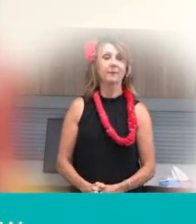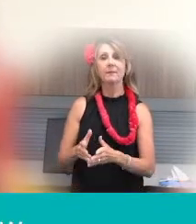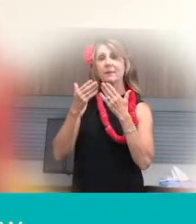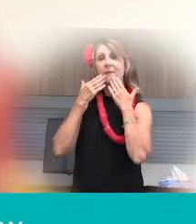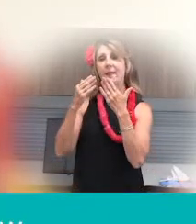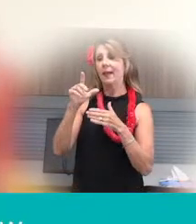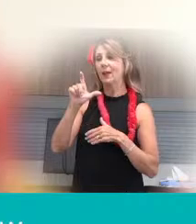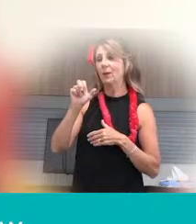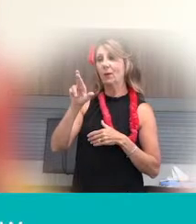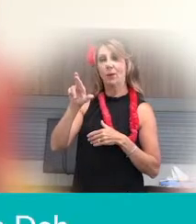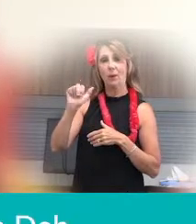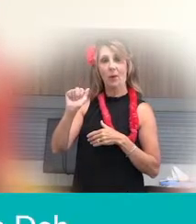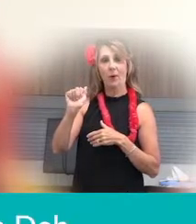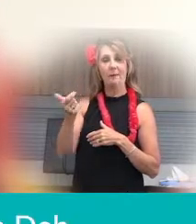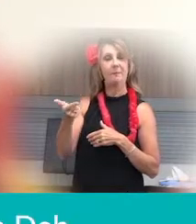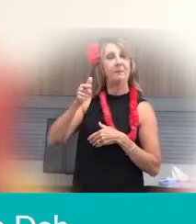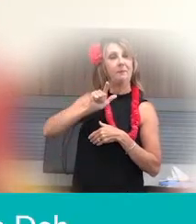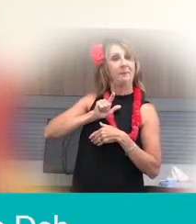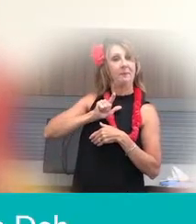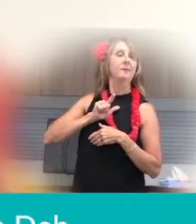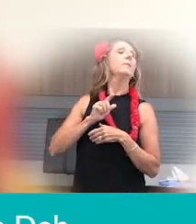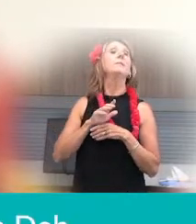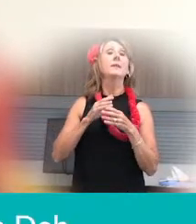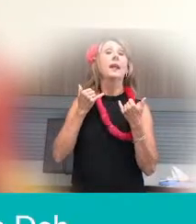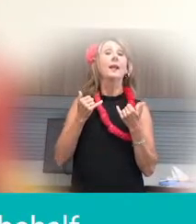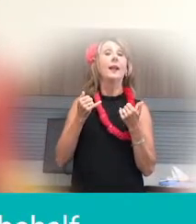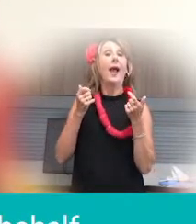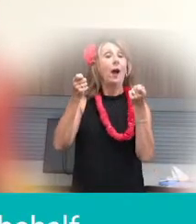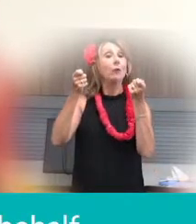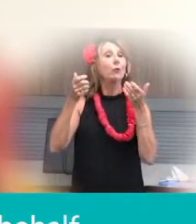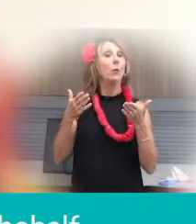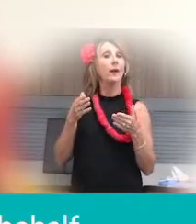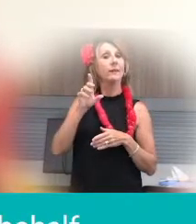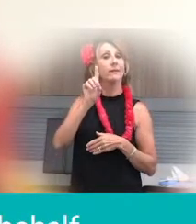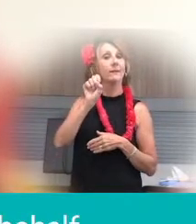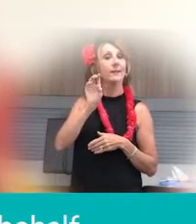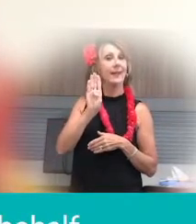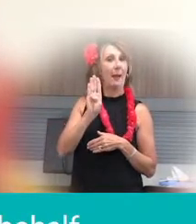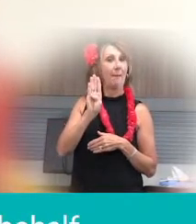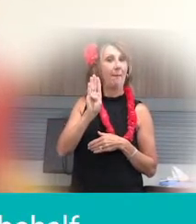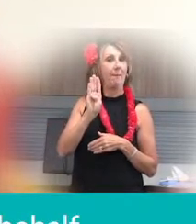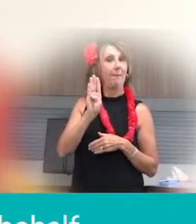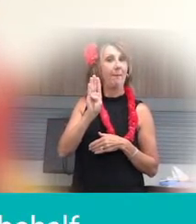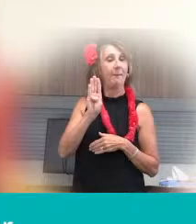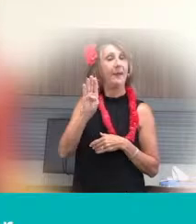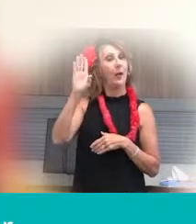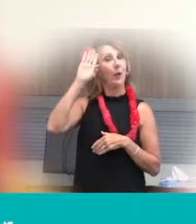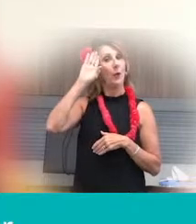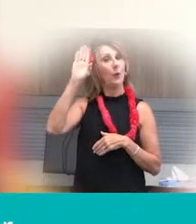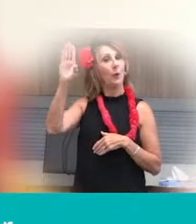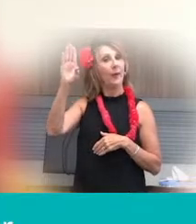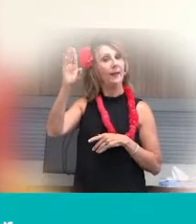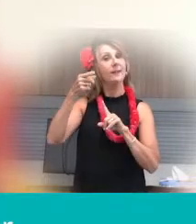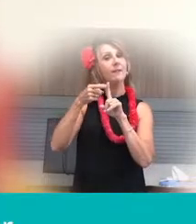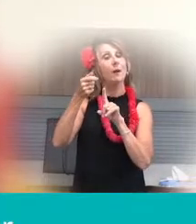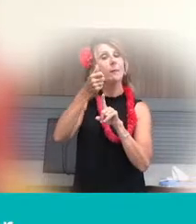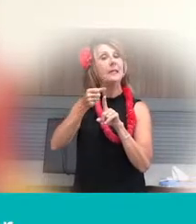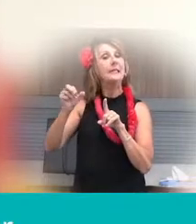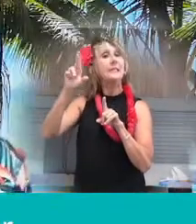Laura. And now, here's our Director of Education, Deb Crawford, to bring greetings on behalf of Senior